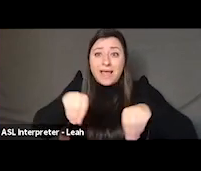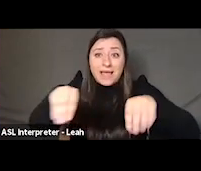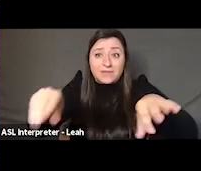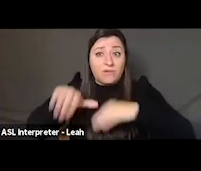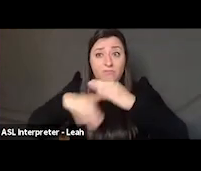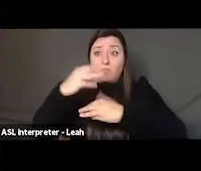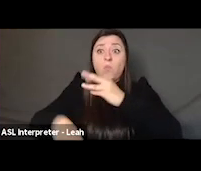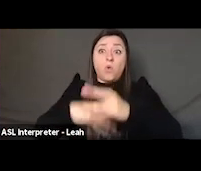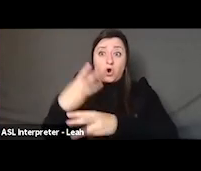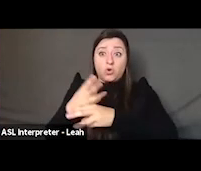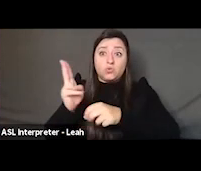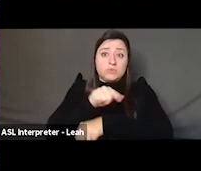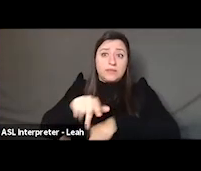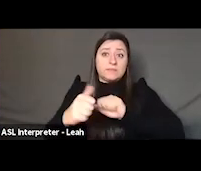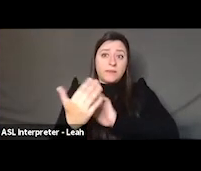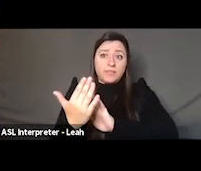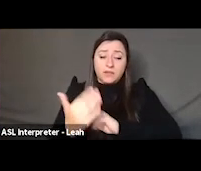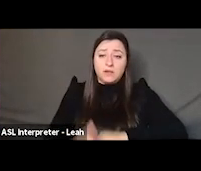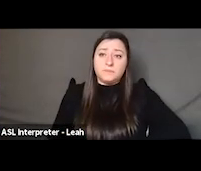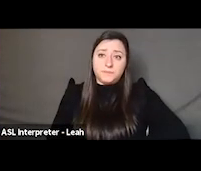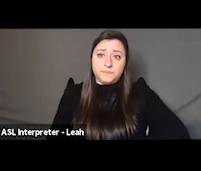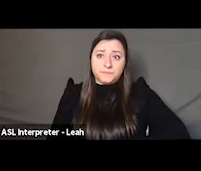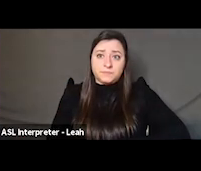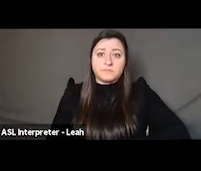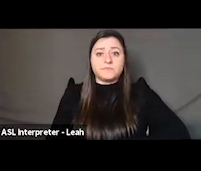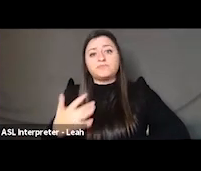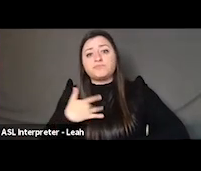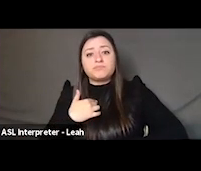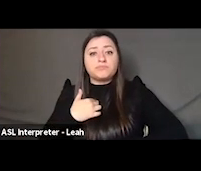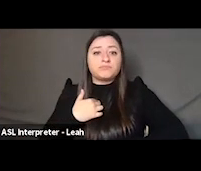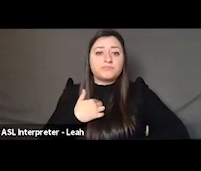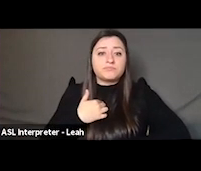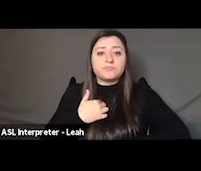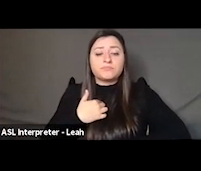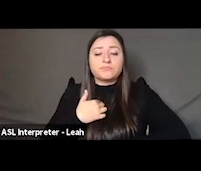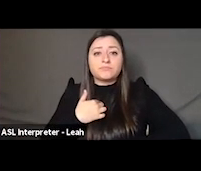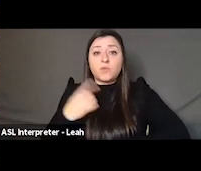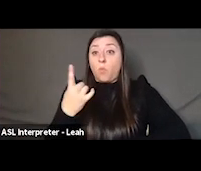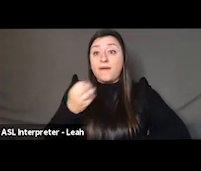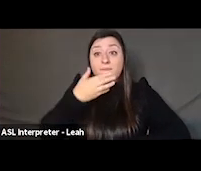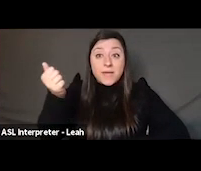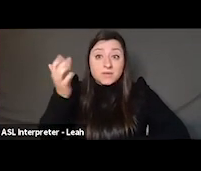So why do I say it's, I mean, it is one of the best ways because of